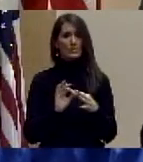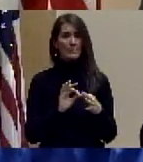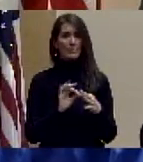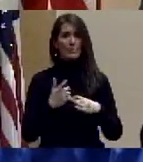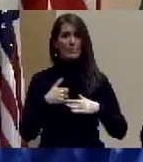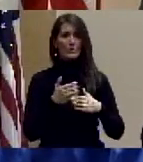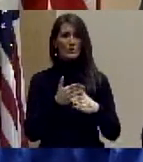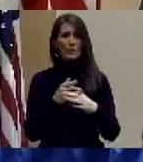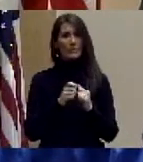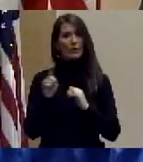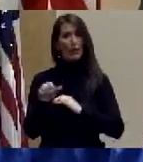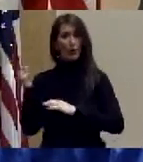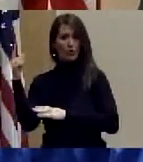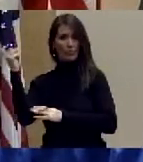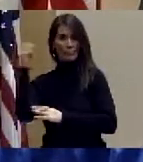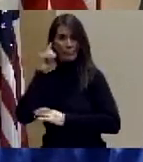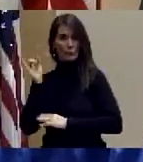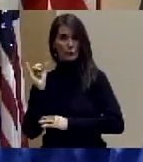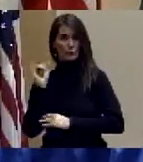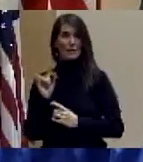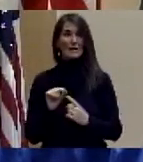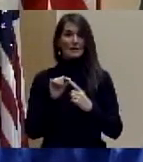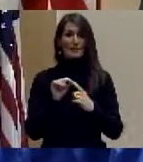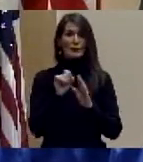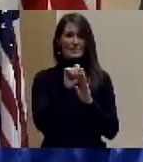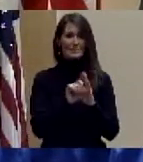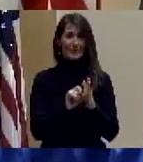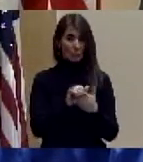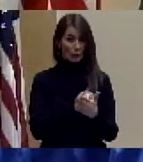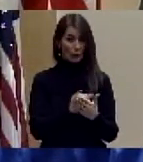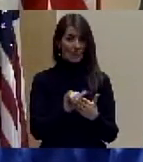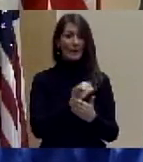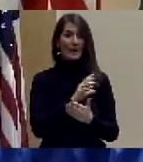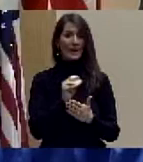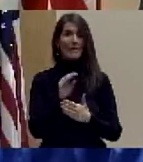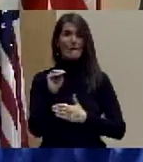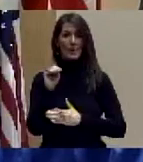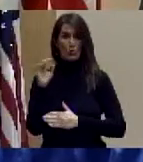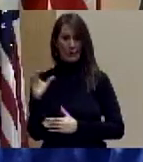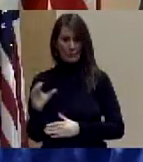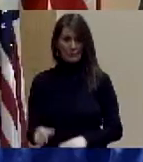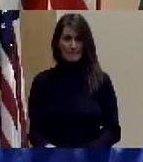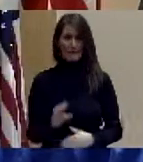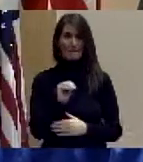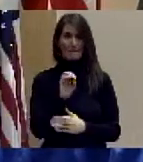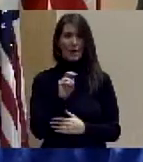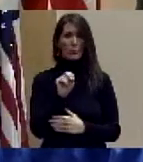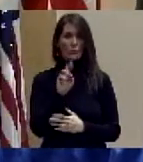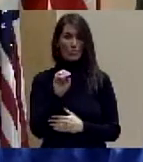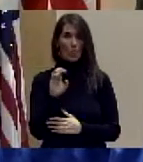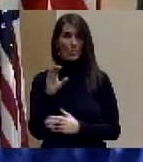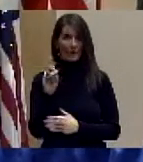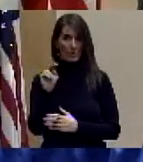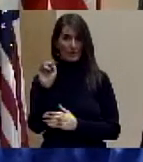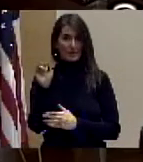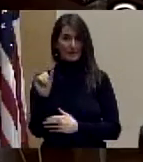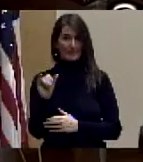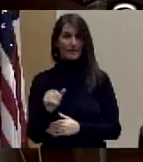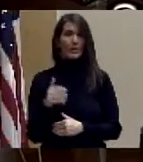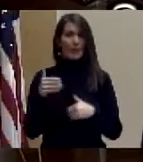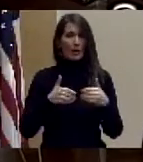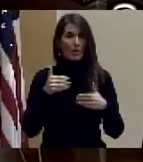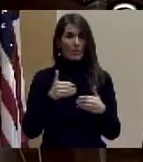share with other governments, particularly with the state of New York and with Monroe County. I welcome our